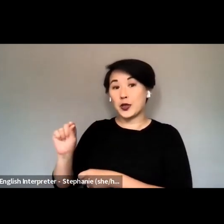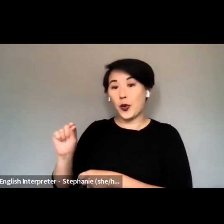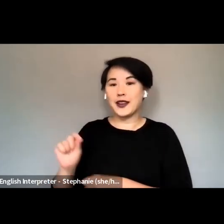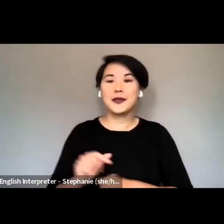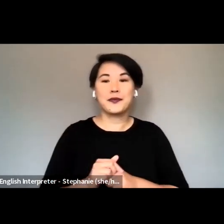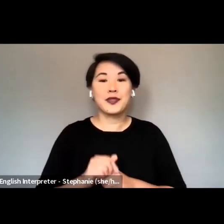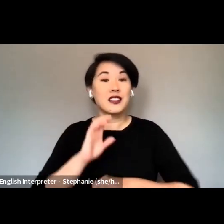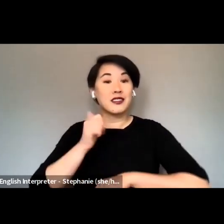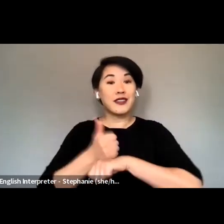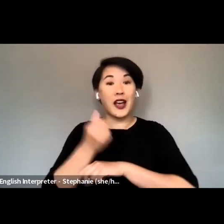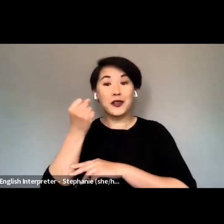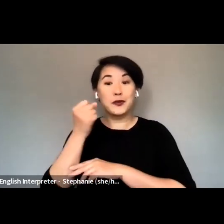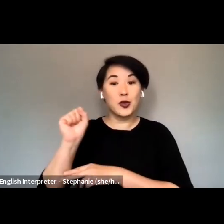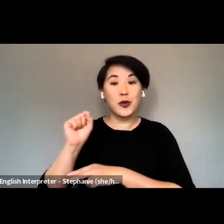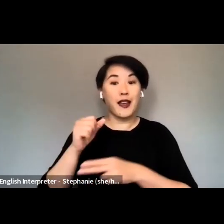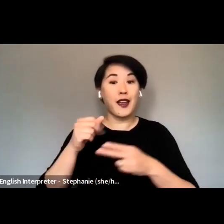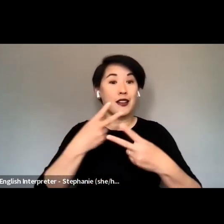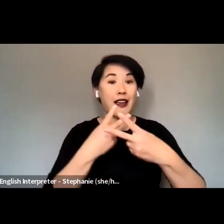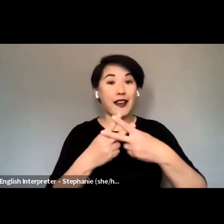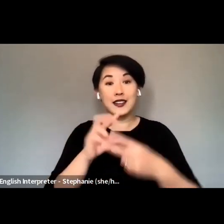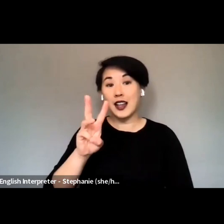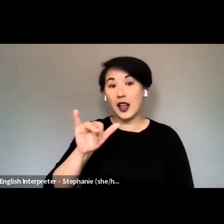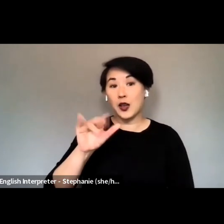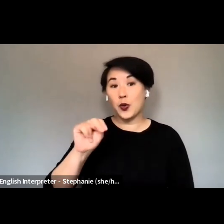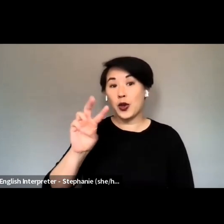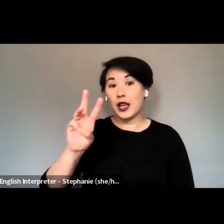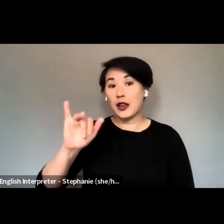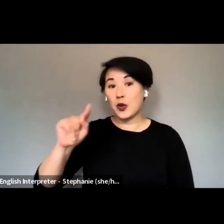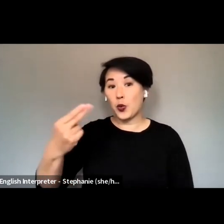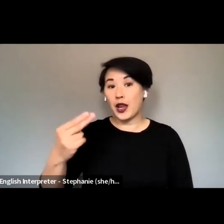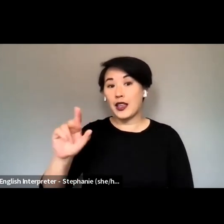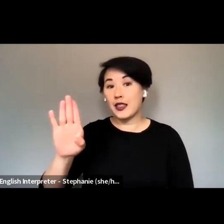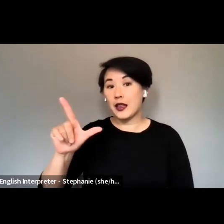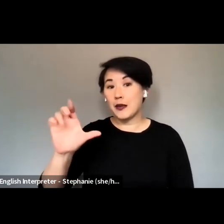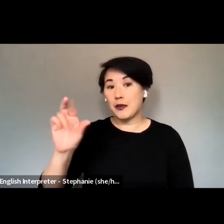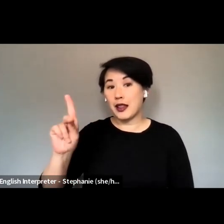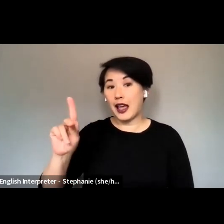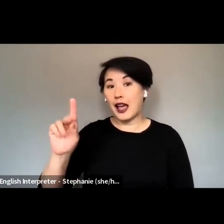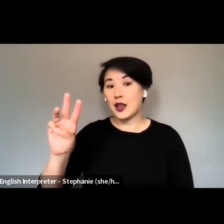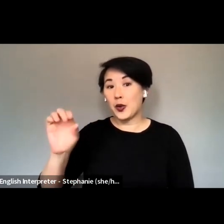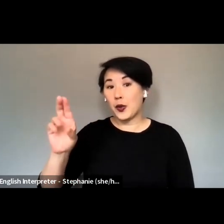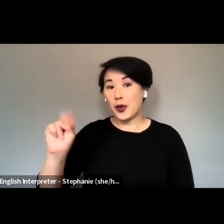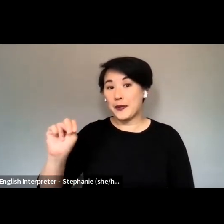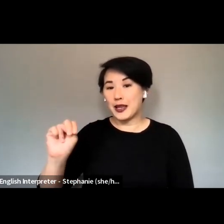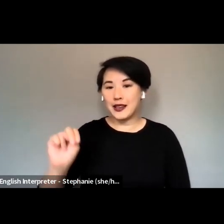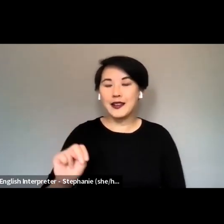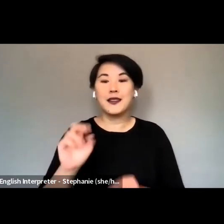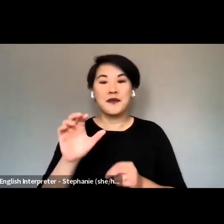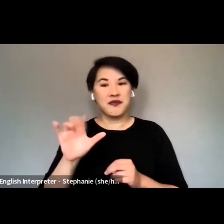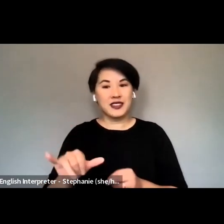Hashtag Win with Black Women, an intergenerational, intersectional group of Black women leaders representing